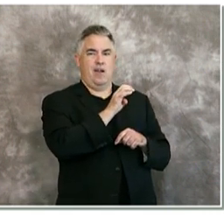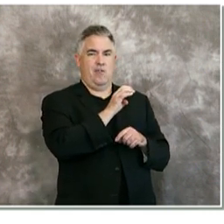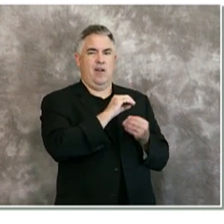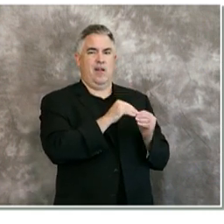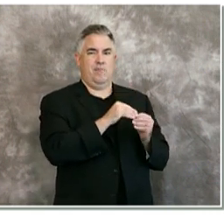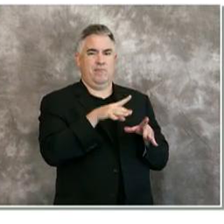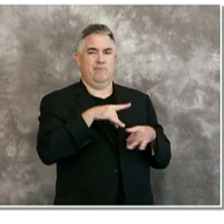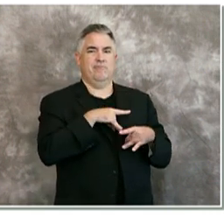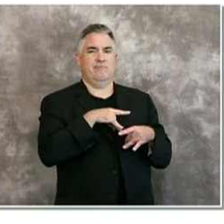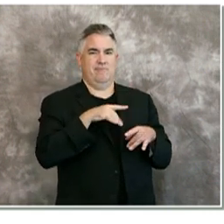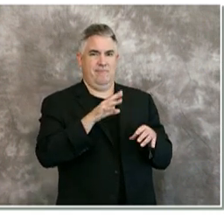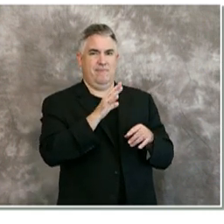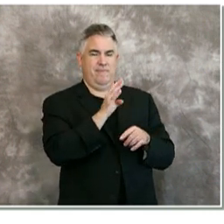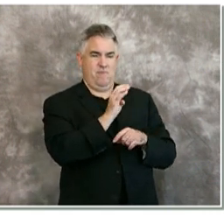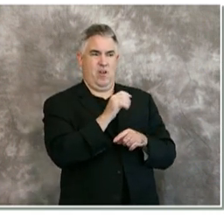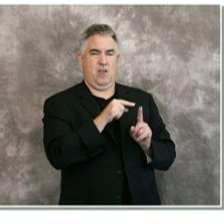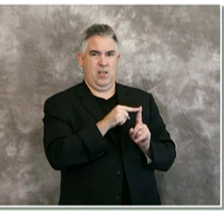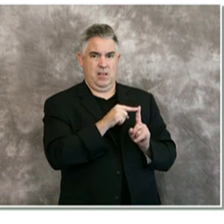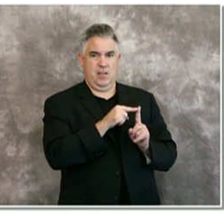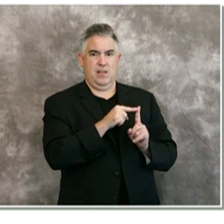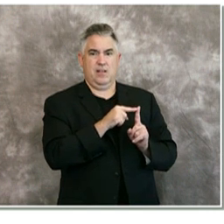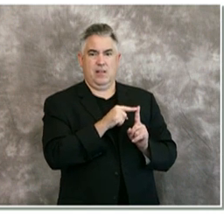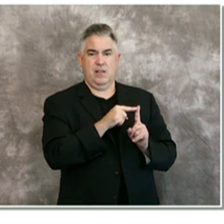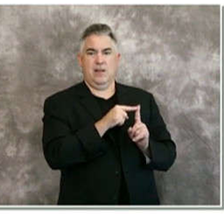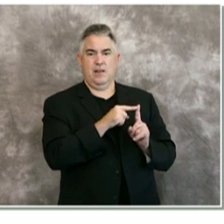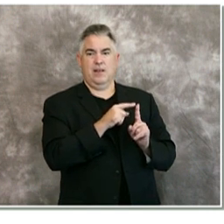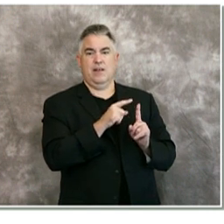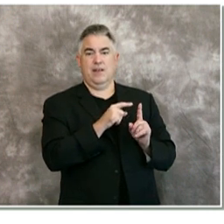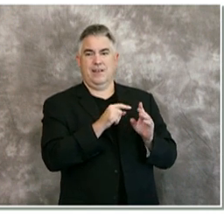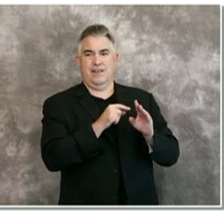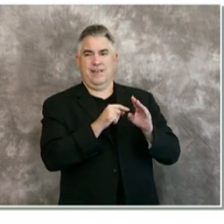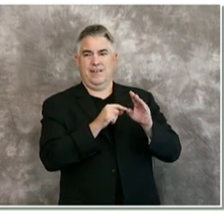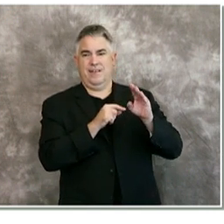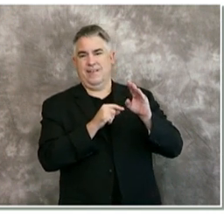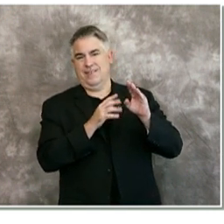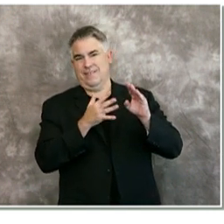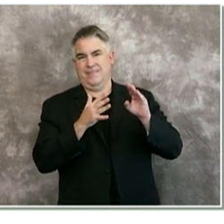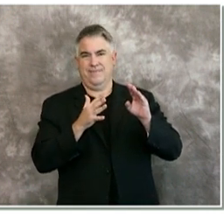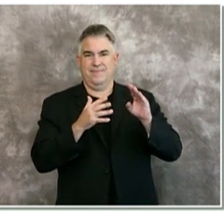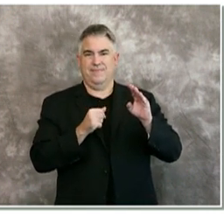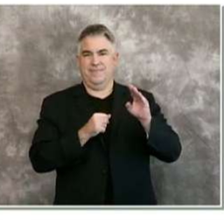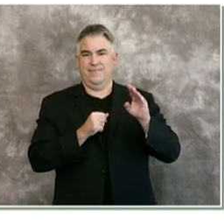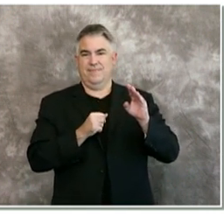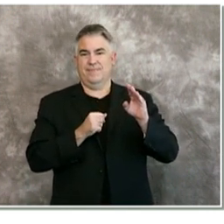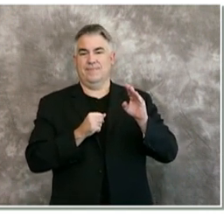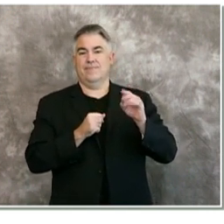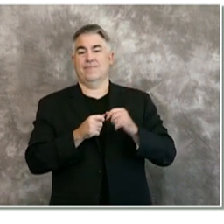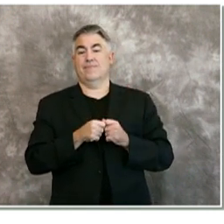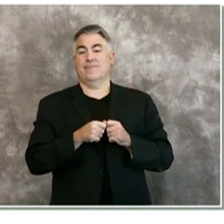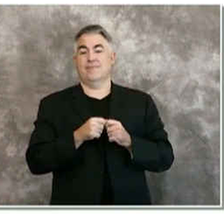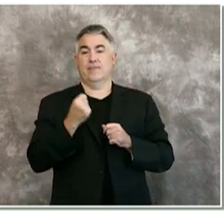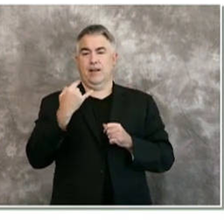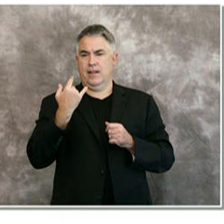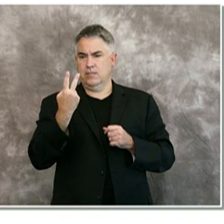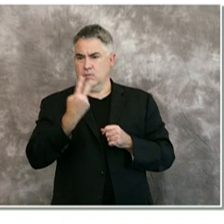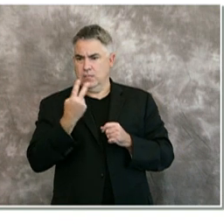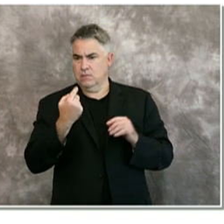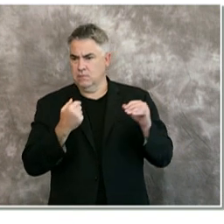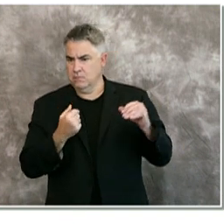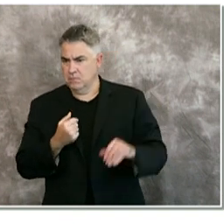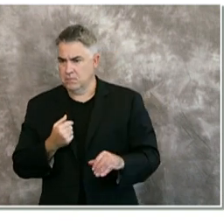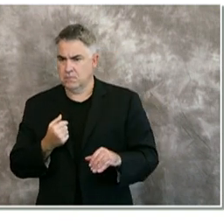new cases, and we've continued that trend primarily with the exception of 2 days. On the 29th, we